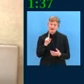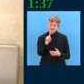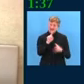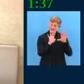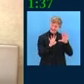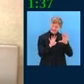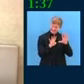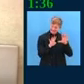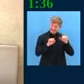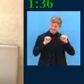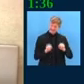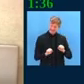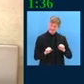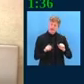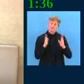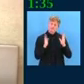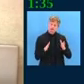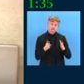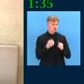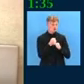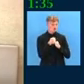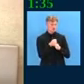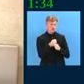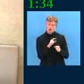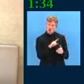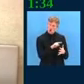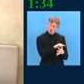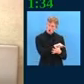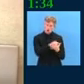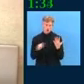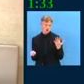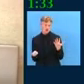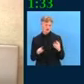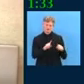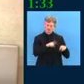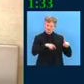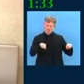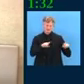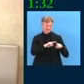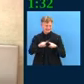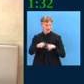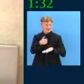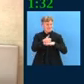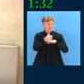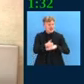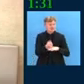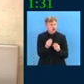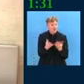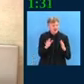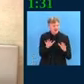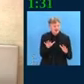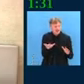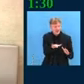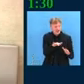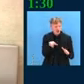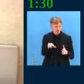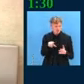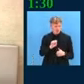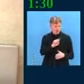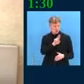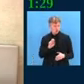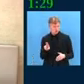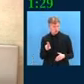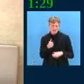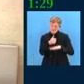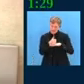the representations of all sects based on the numerical presence in the capital. You can see that based on this table, the